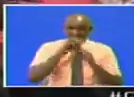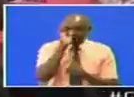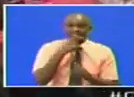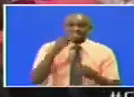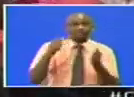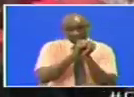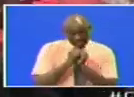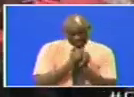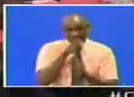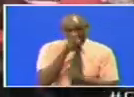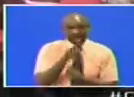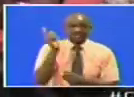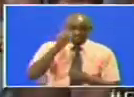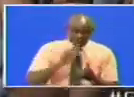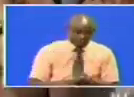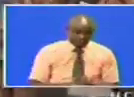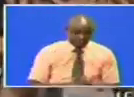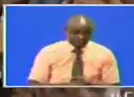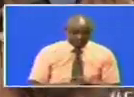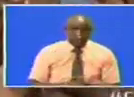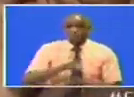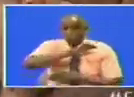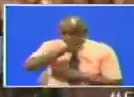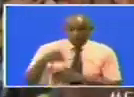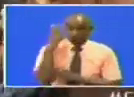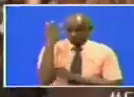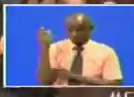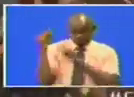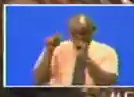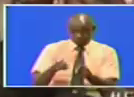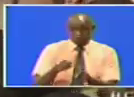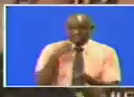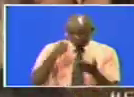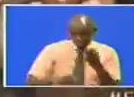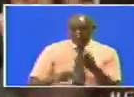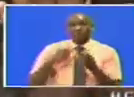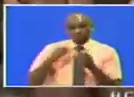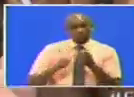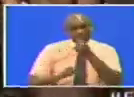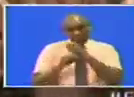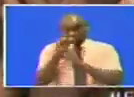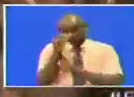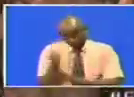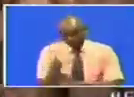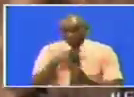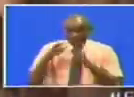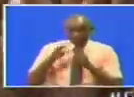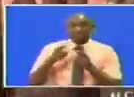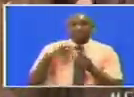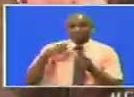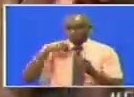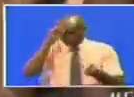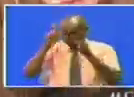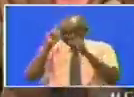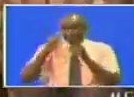togetherness here in the capital, Nairobi. All four of them vouching for one another's loyalty amidst speculation over their unity.